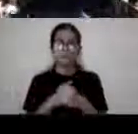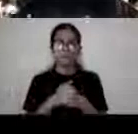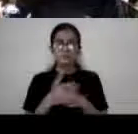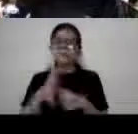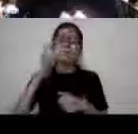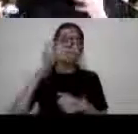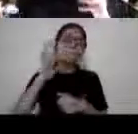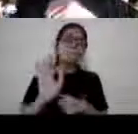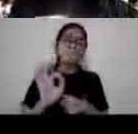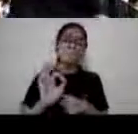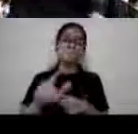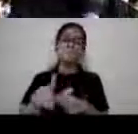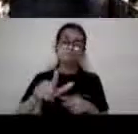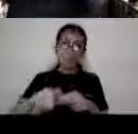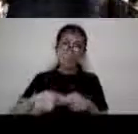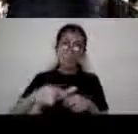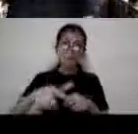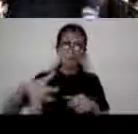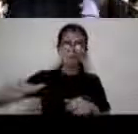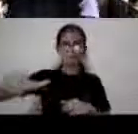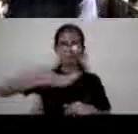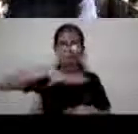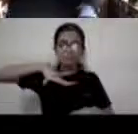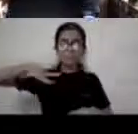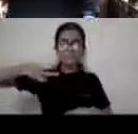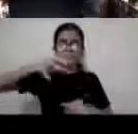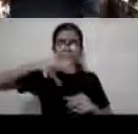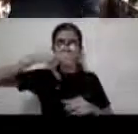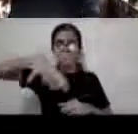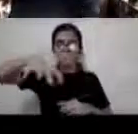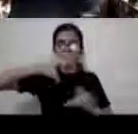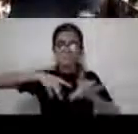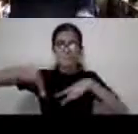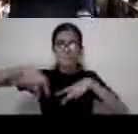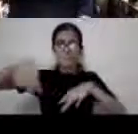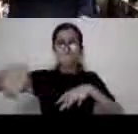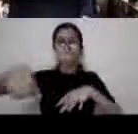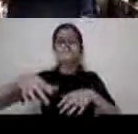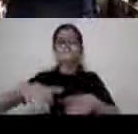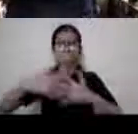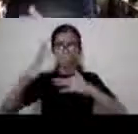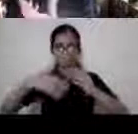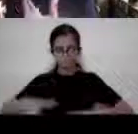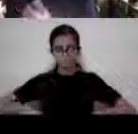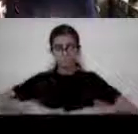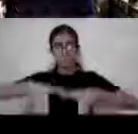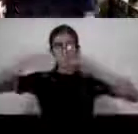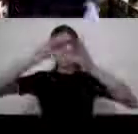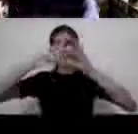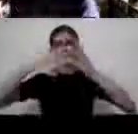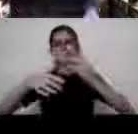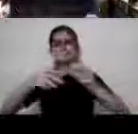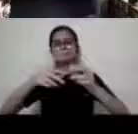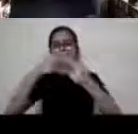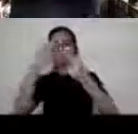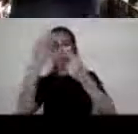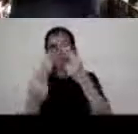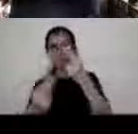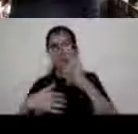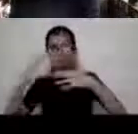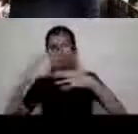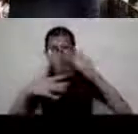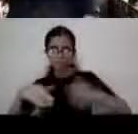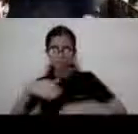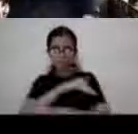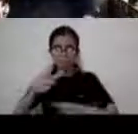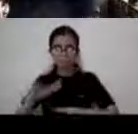important landmark in the city. It's a very iconic building made or designed by Daniel